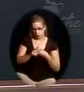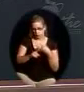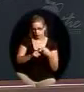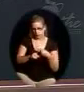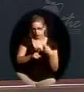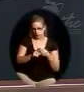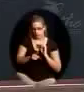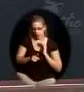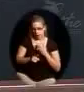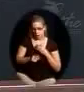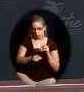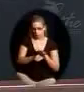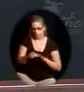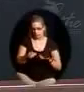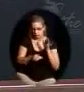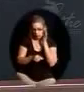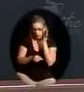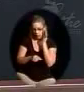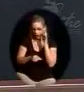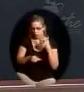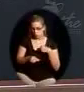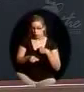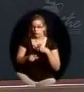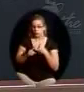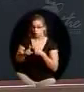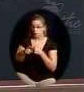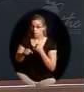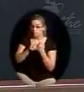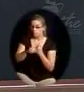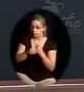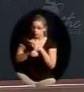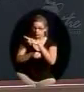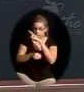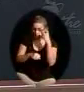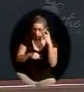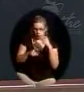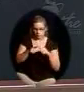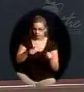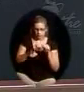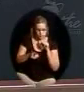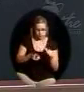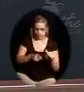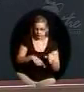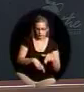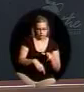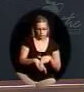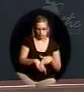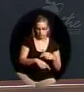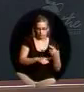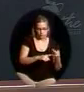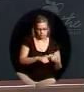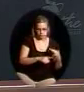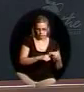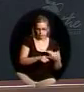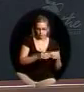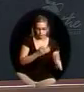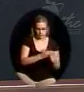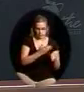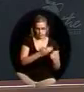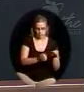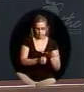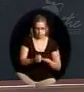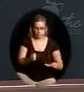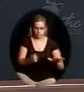grass fields. We have rented baseball in the summertime, but we don't typically rent those out. I brought this to the